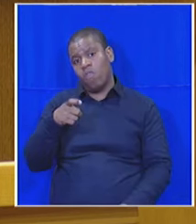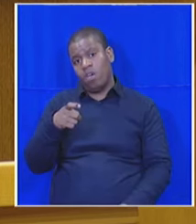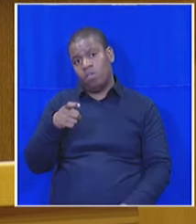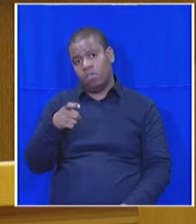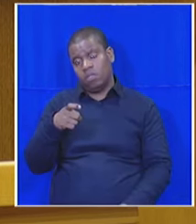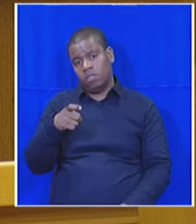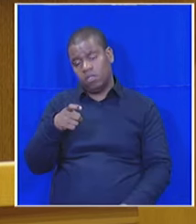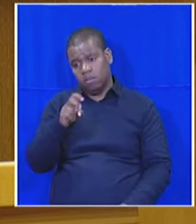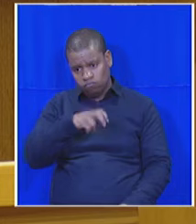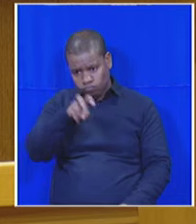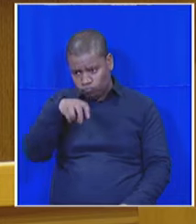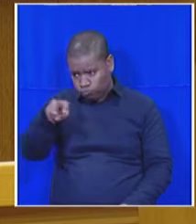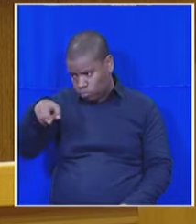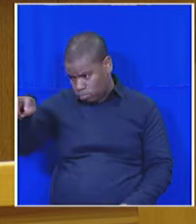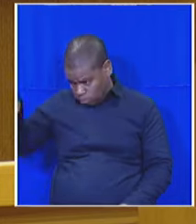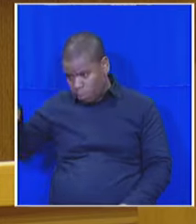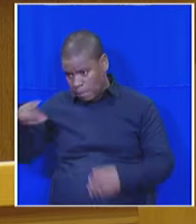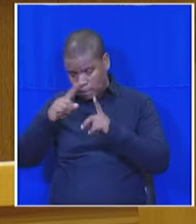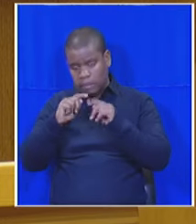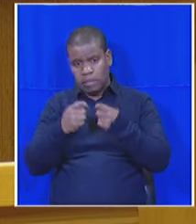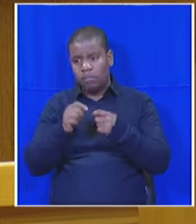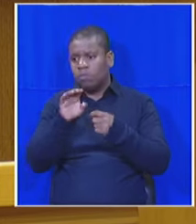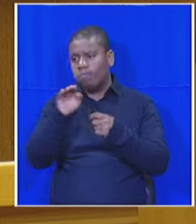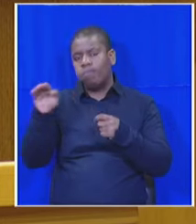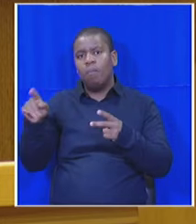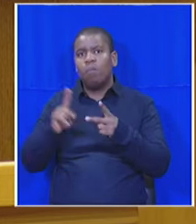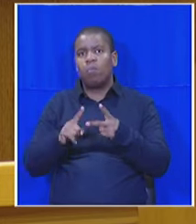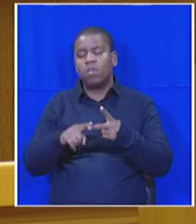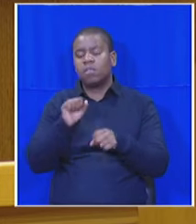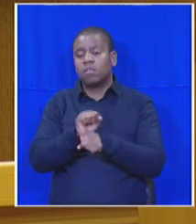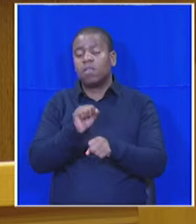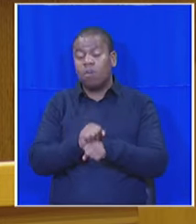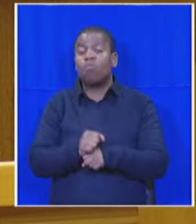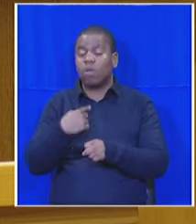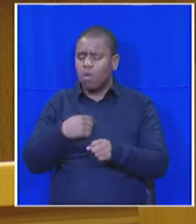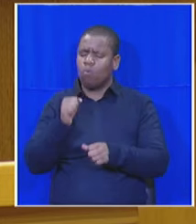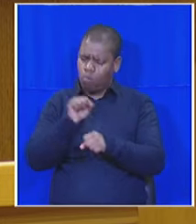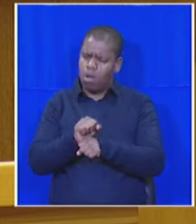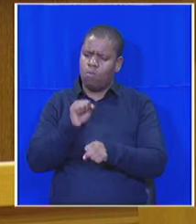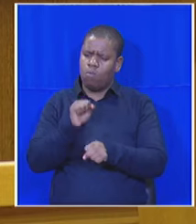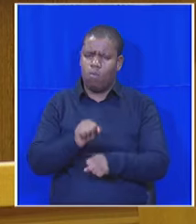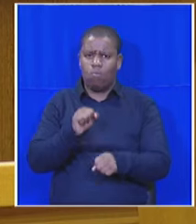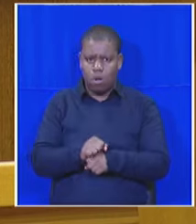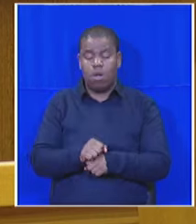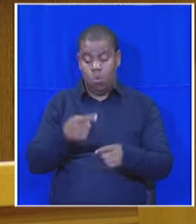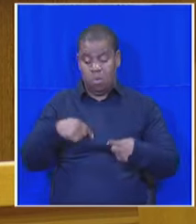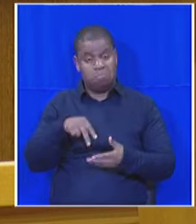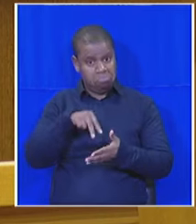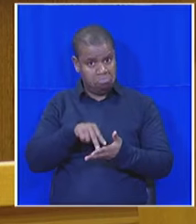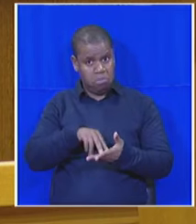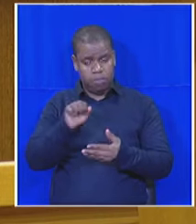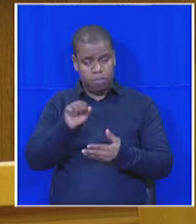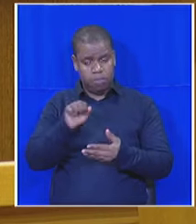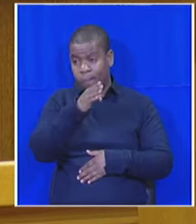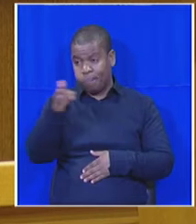ward-based outreach teams. We are saying this kuba siyazi ukuba xa sime apha izibhedlele neekliniki zivuselelwe